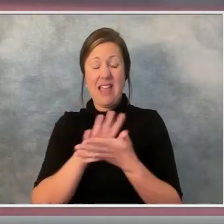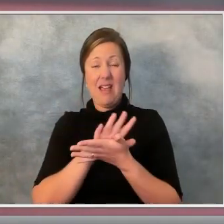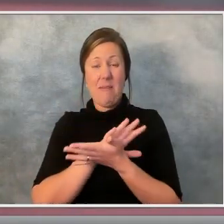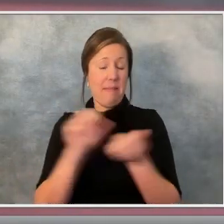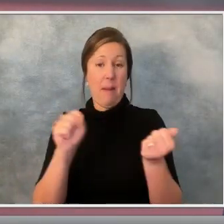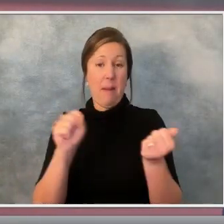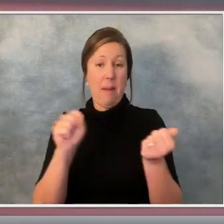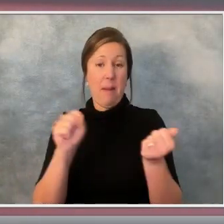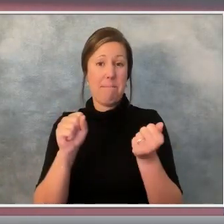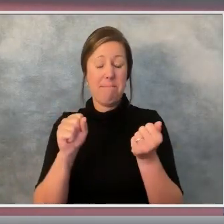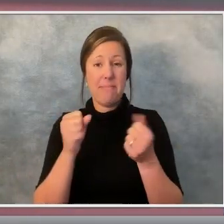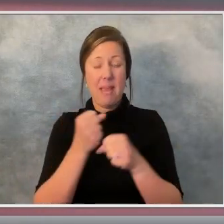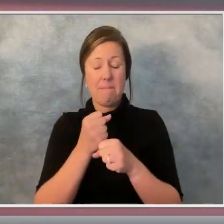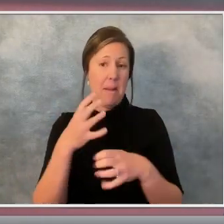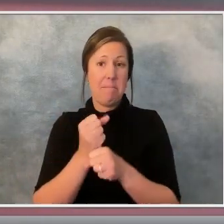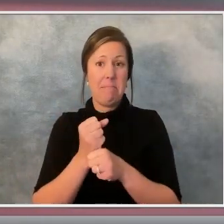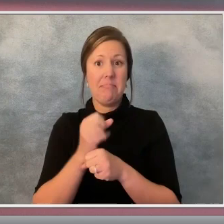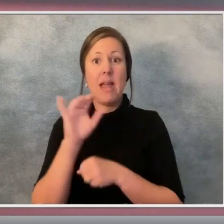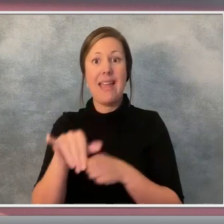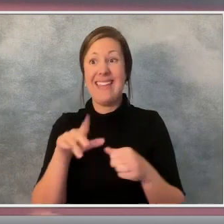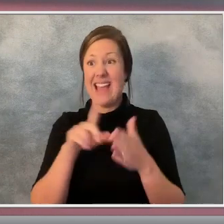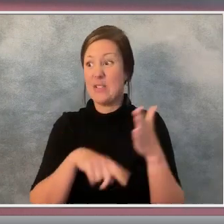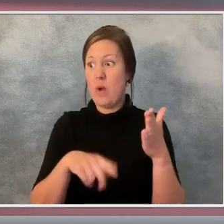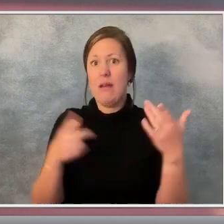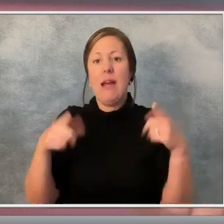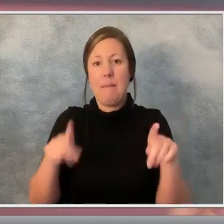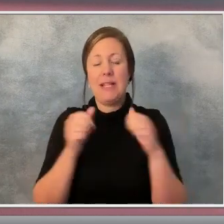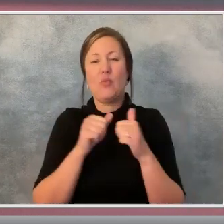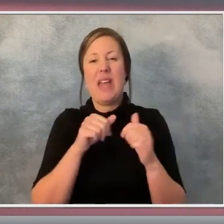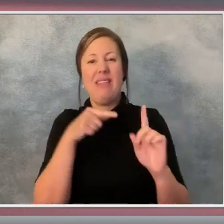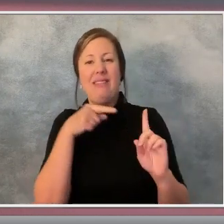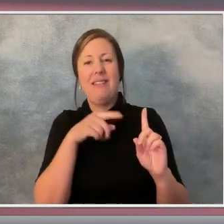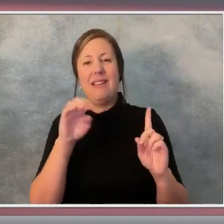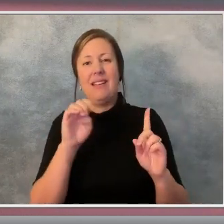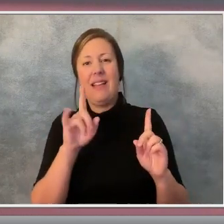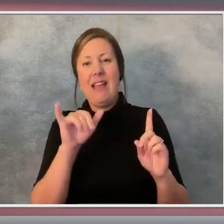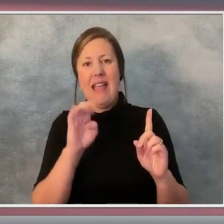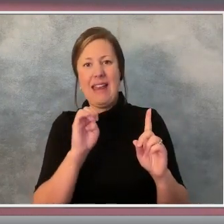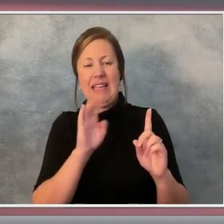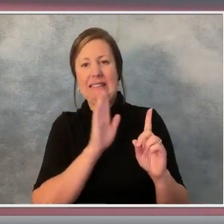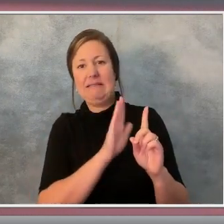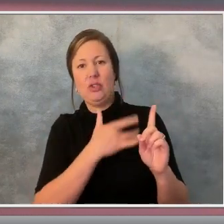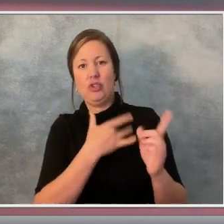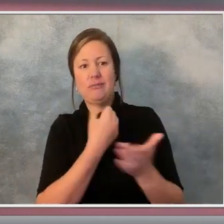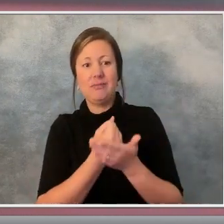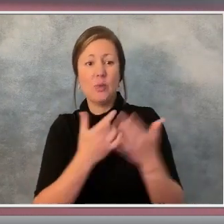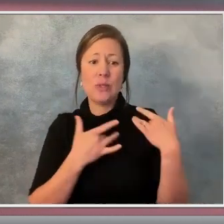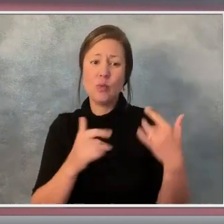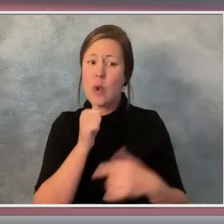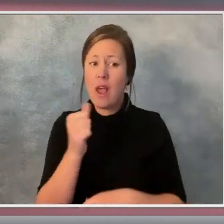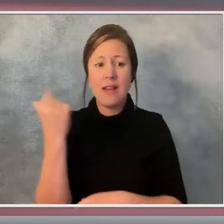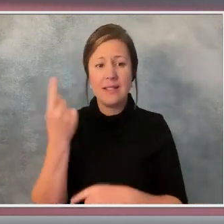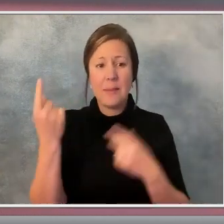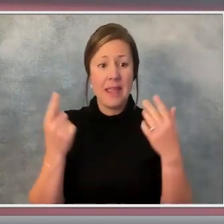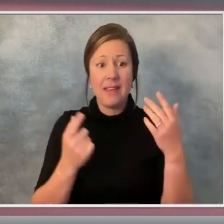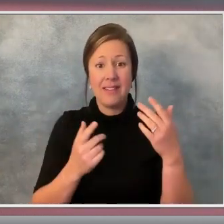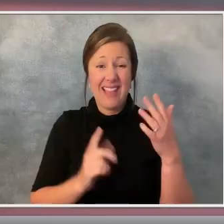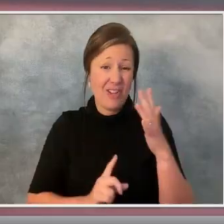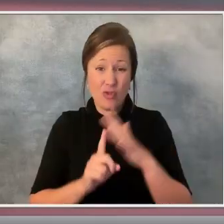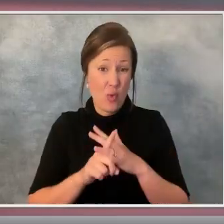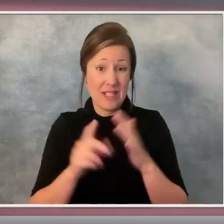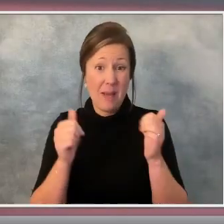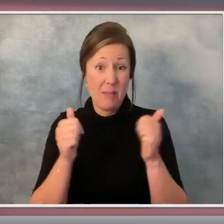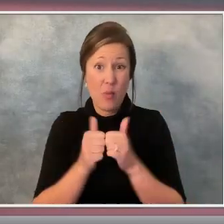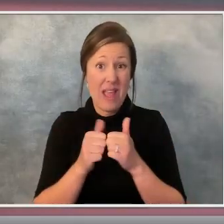presentation as Eddie had. And so that would not be something that typically would not be something that shows up on preliminary tests